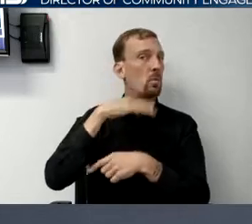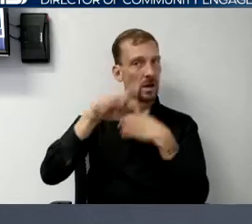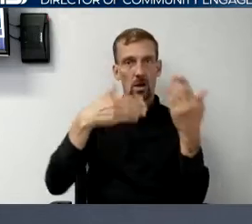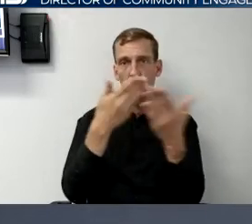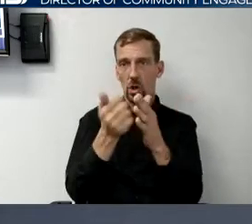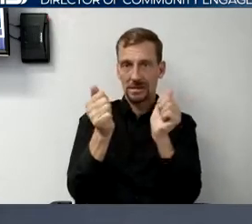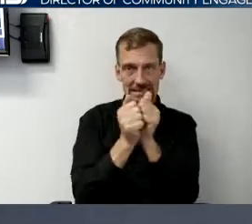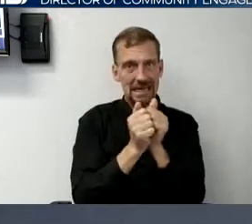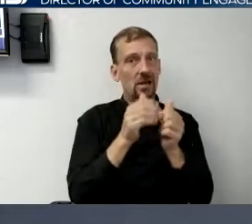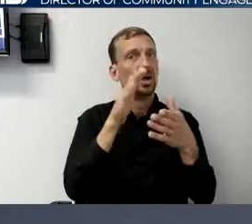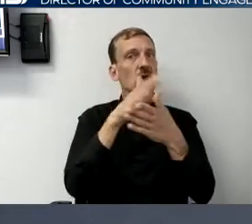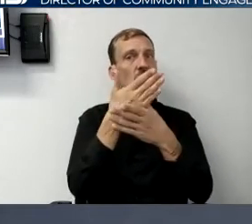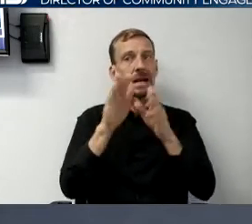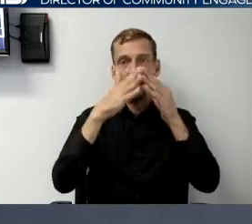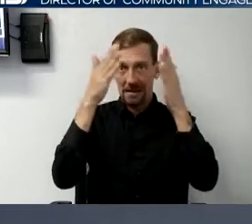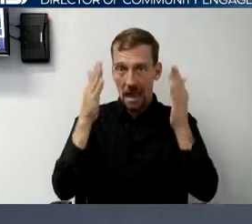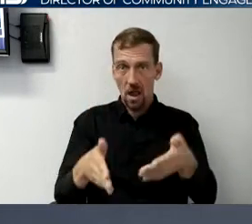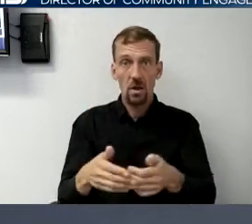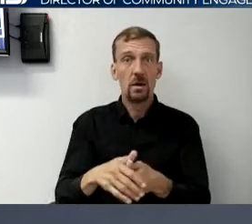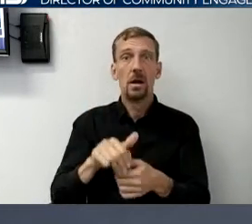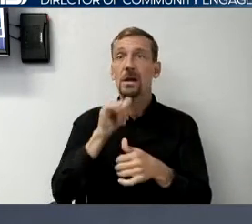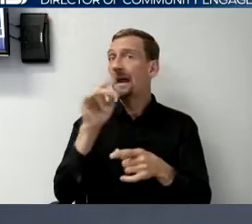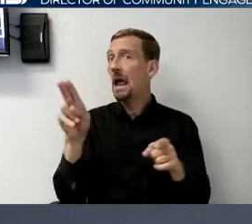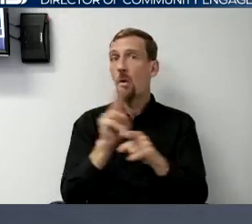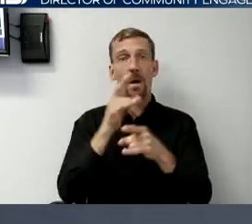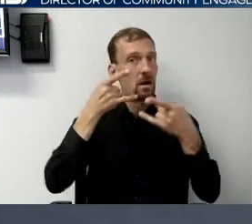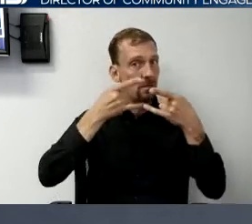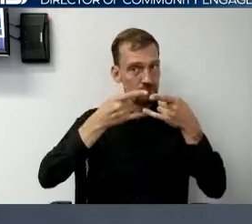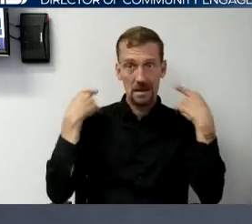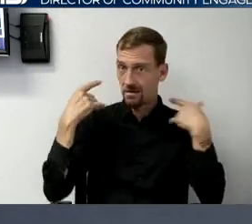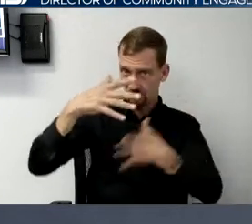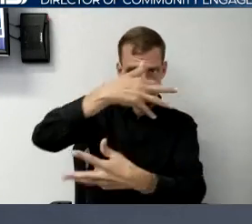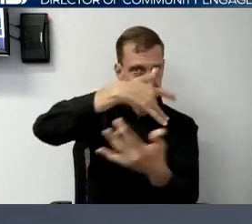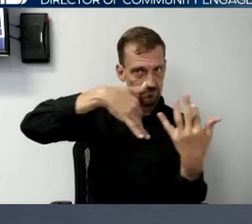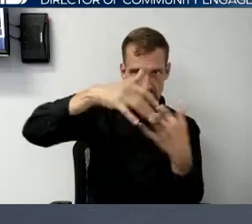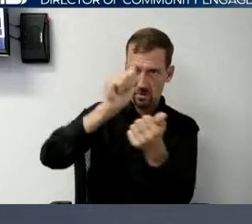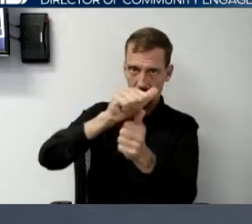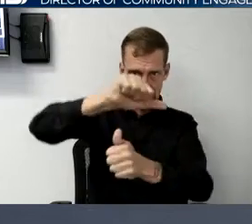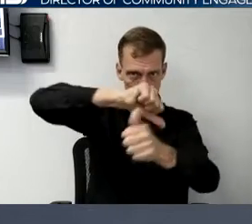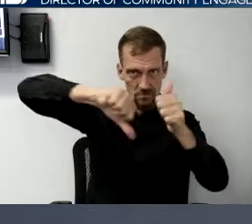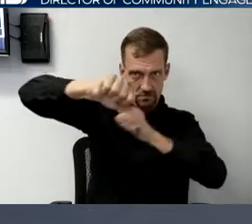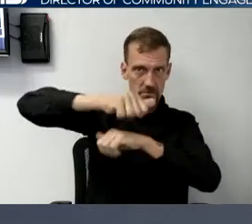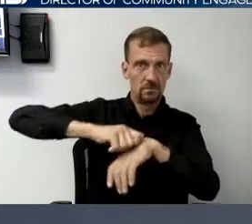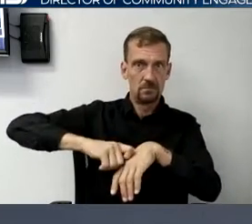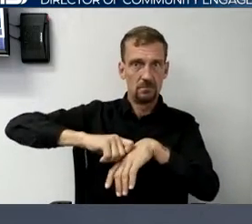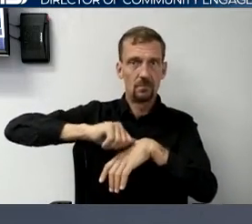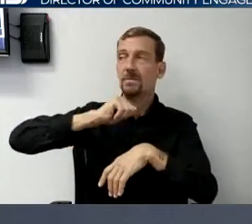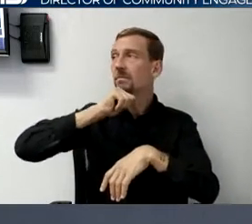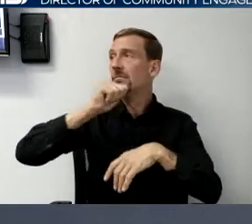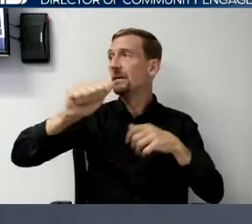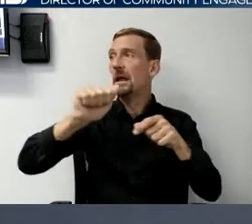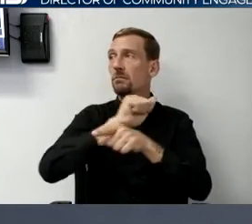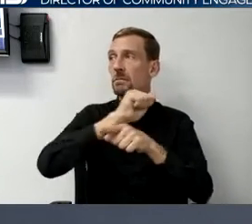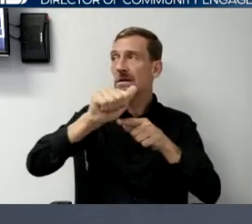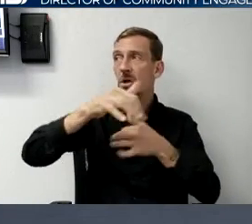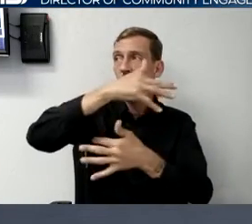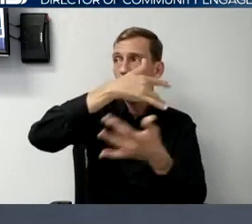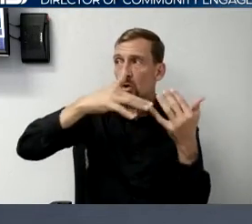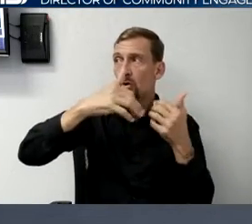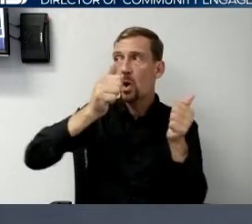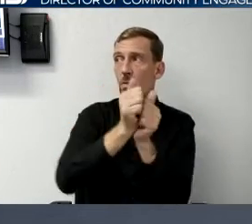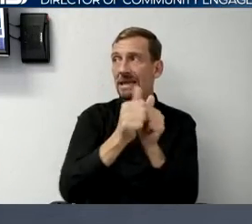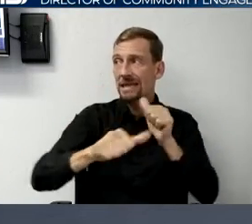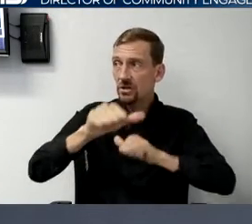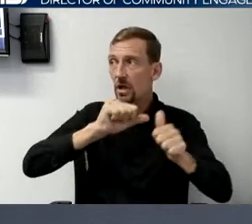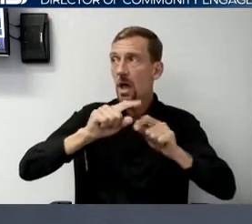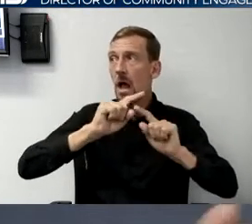together. We shared a house. We didn't wear masks around one another. We didn't practice social distancing around one